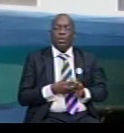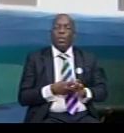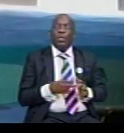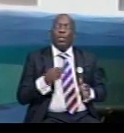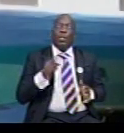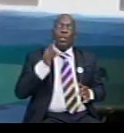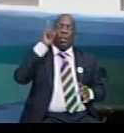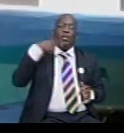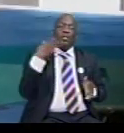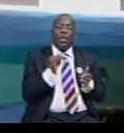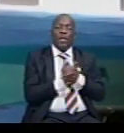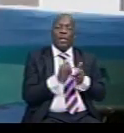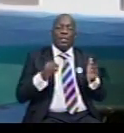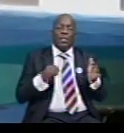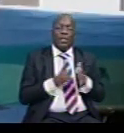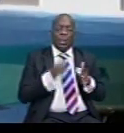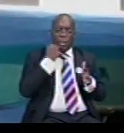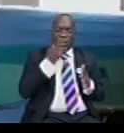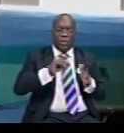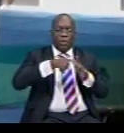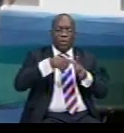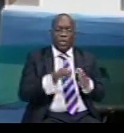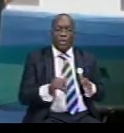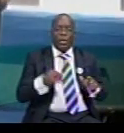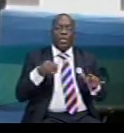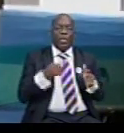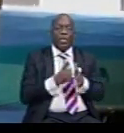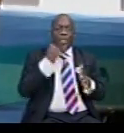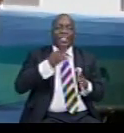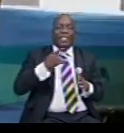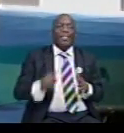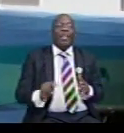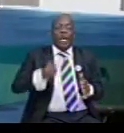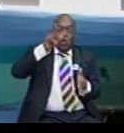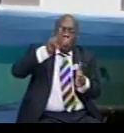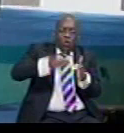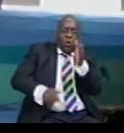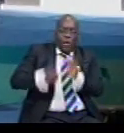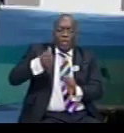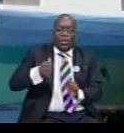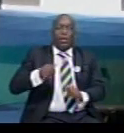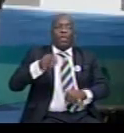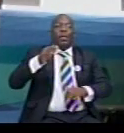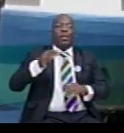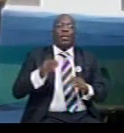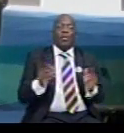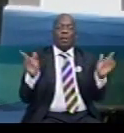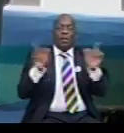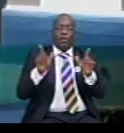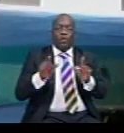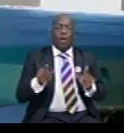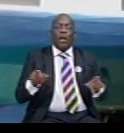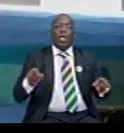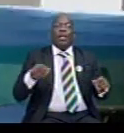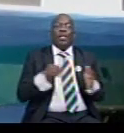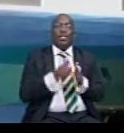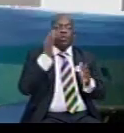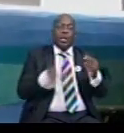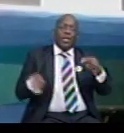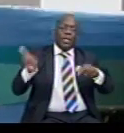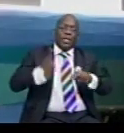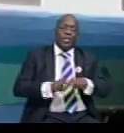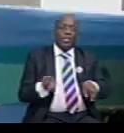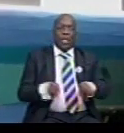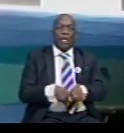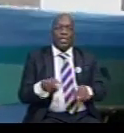beginning, and the lowest ebb is going to escalate as the end draws near. All